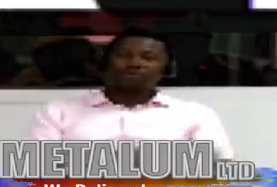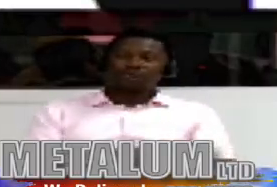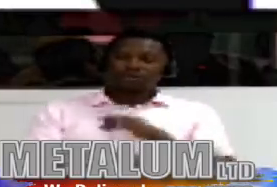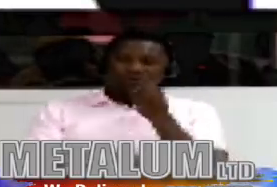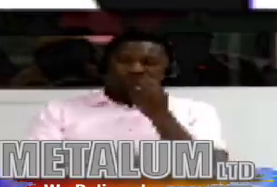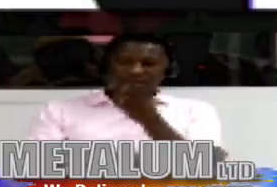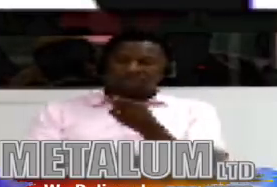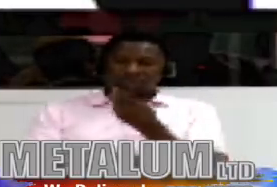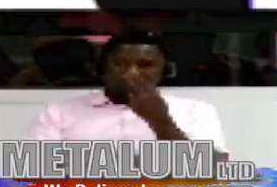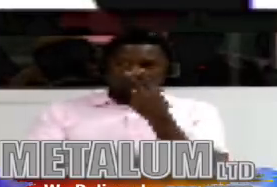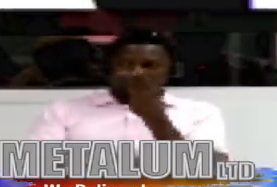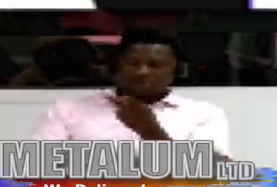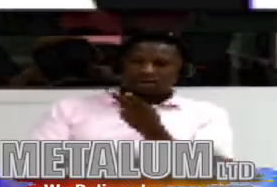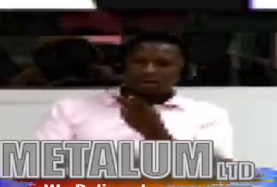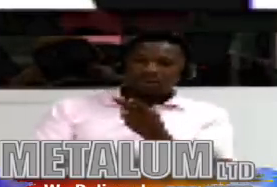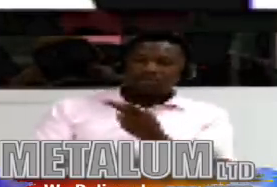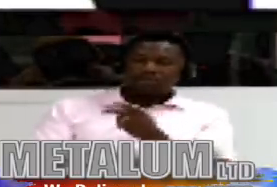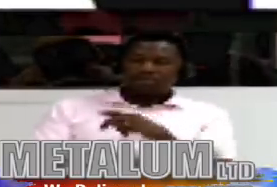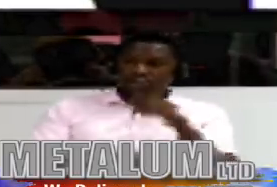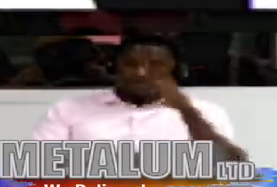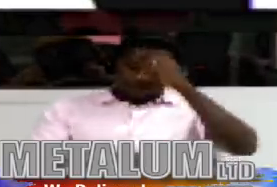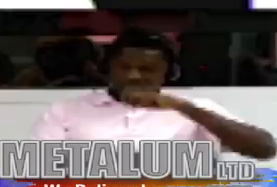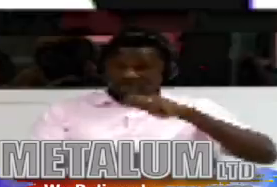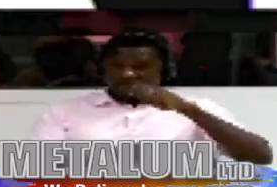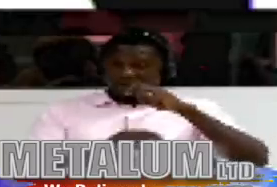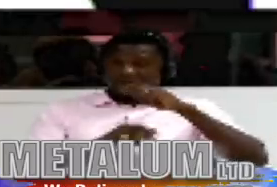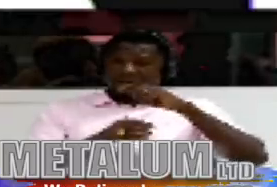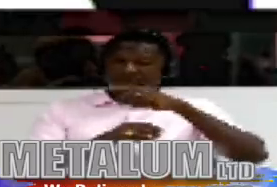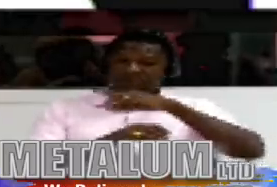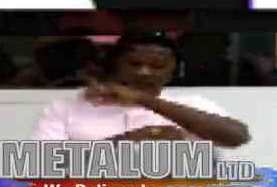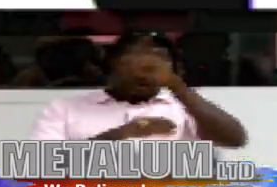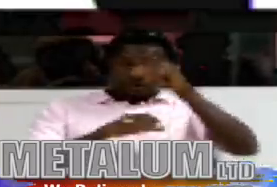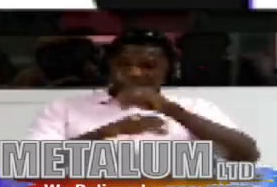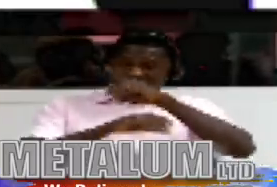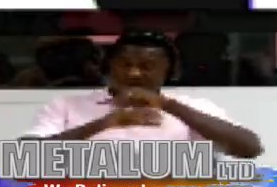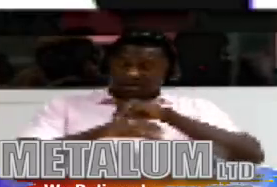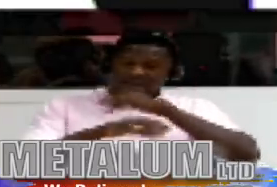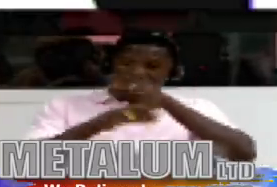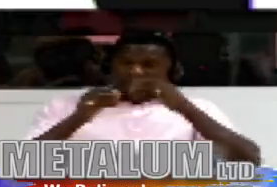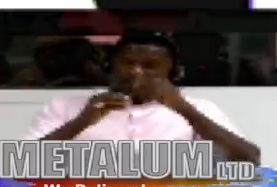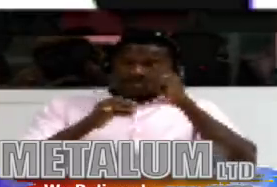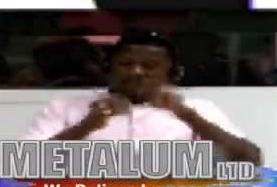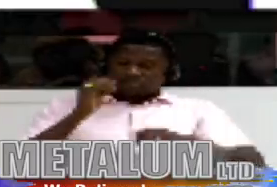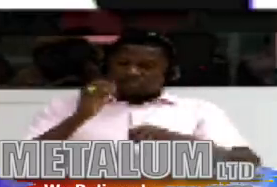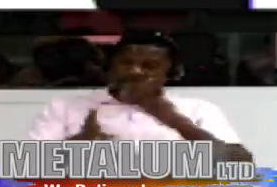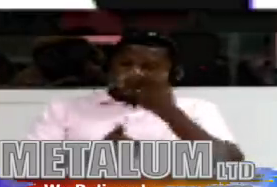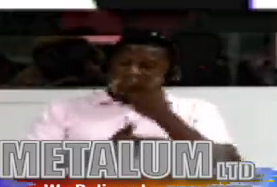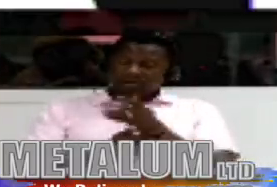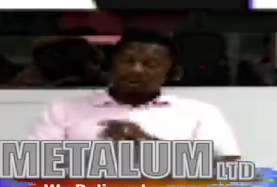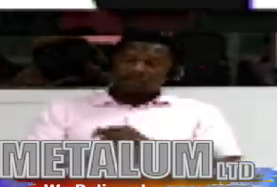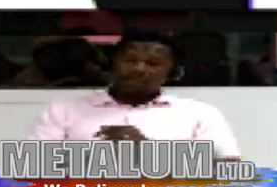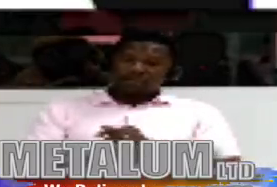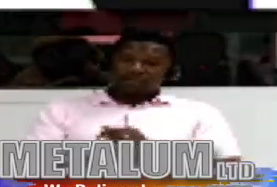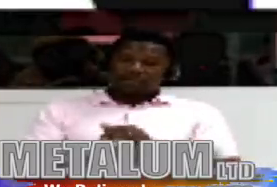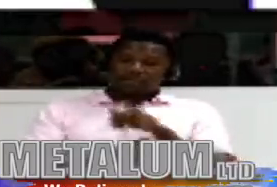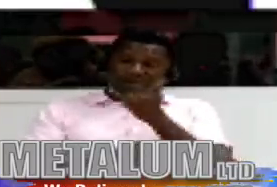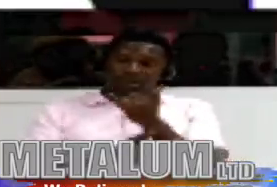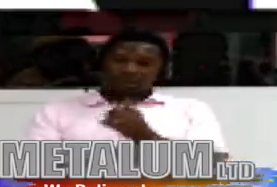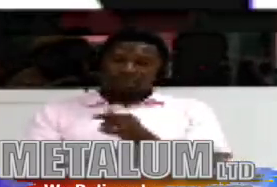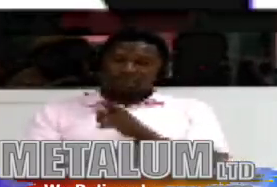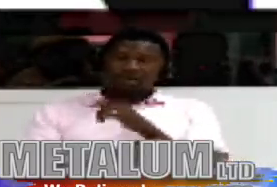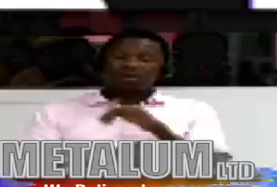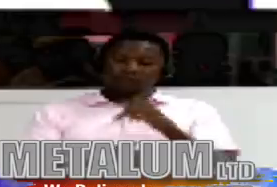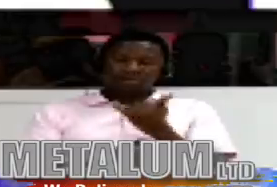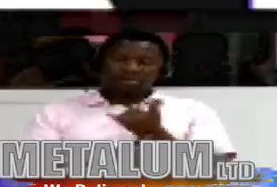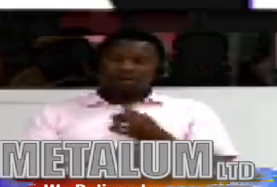saw, was it the police station in flames? Exactly. Do you know who did